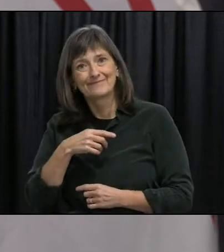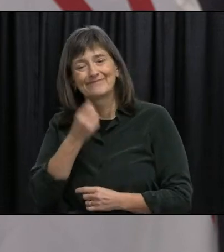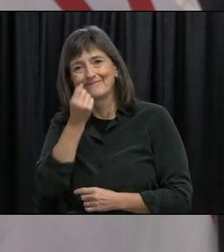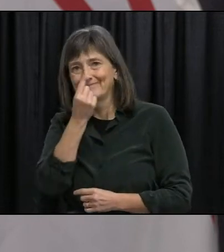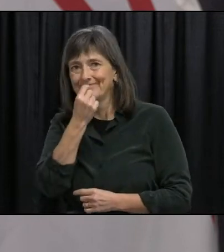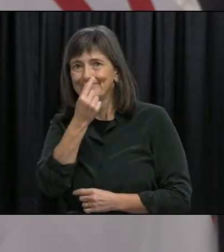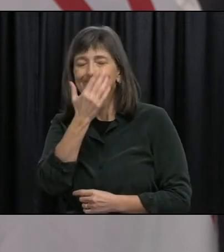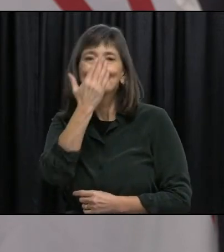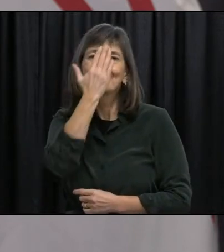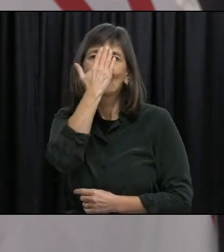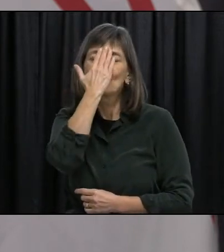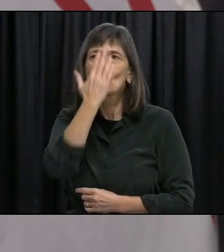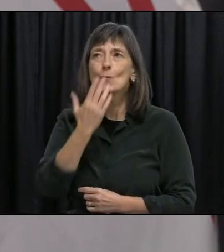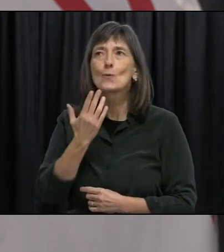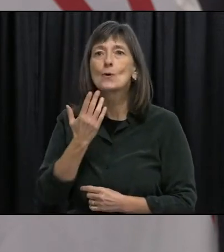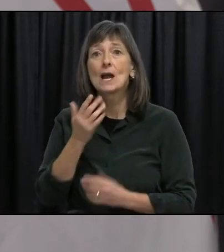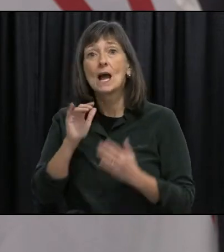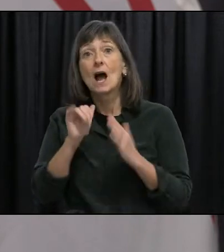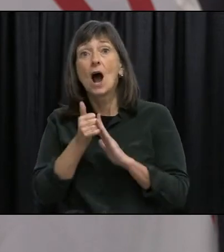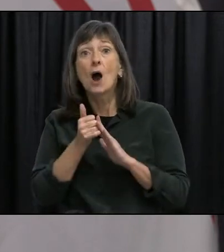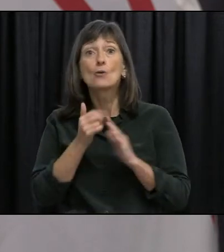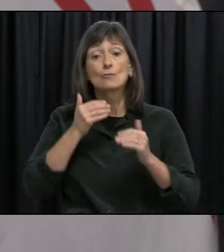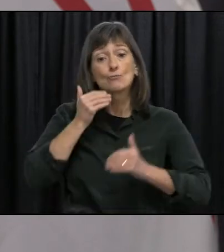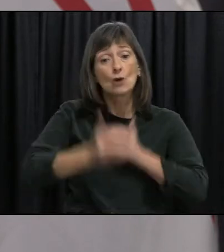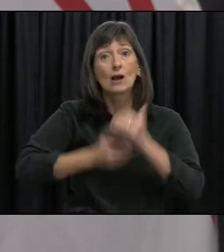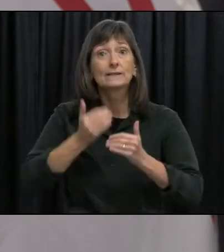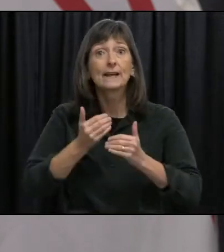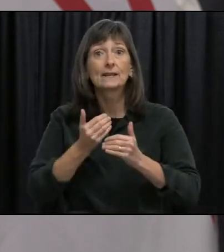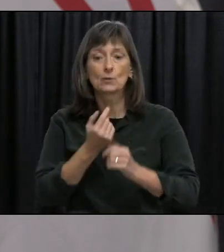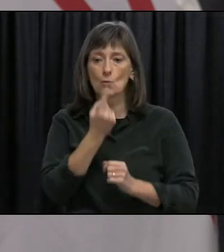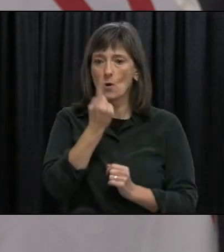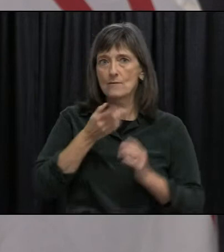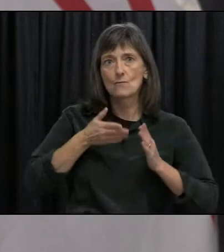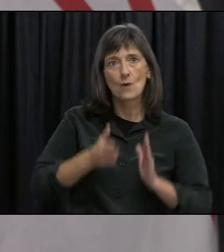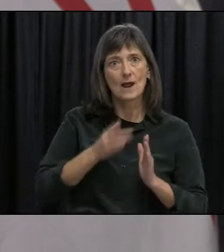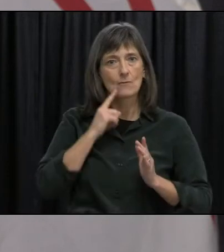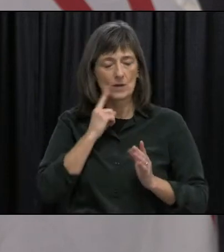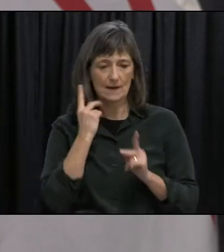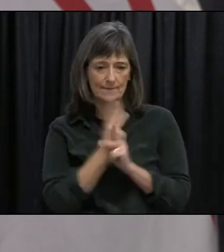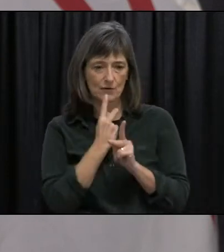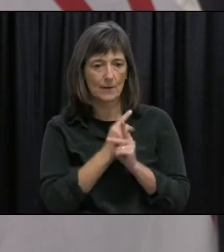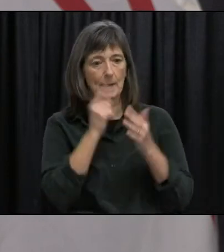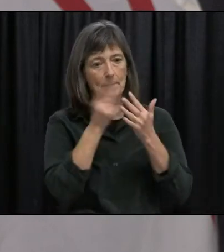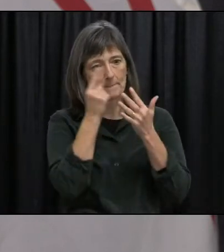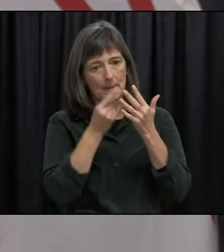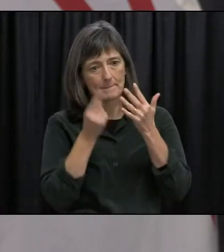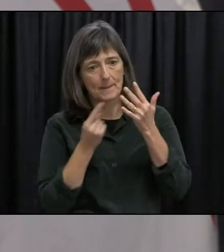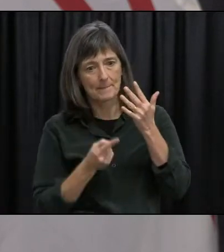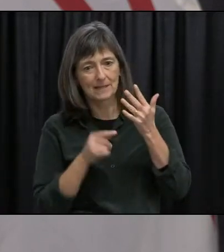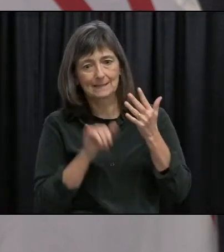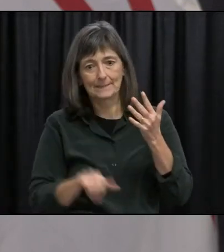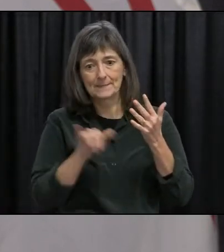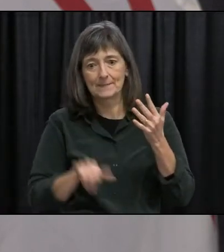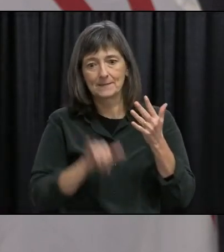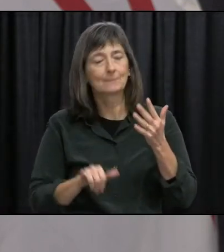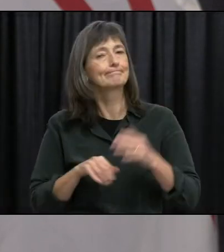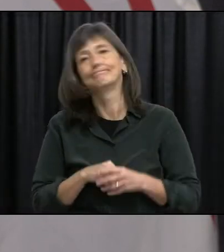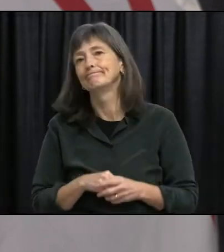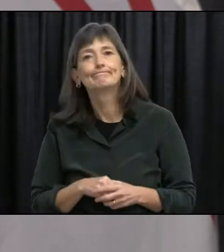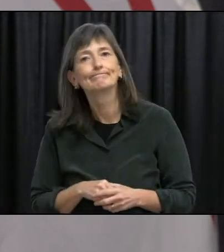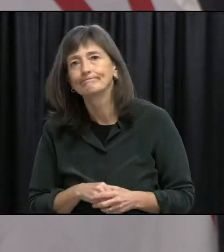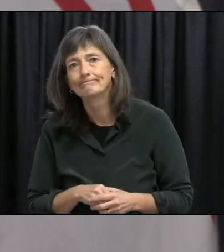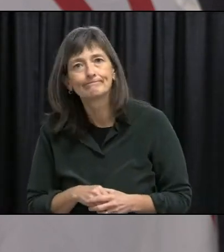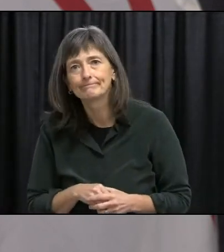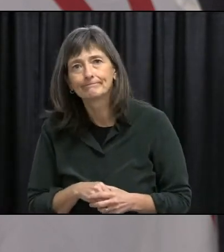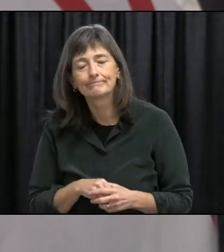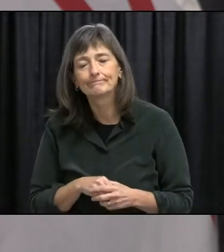cookie-cutter approach to how we deal with COVID-19 in our schools, and I've said publicly on many occasions that